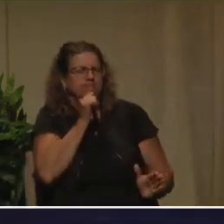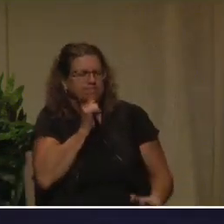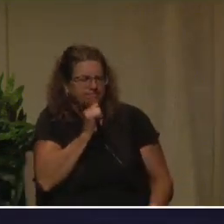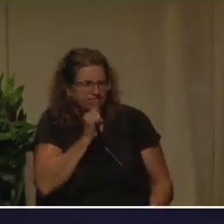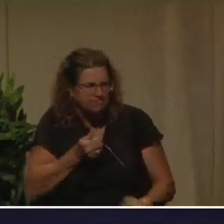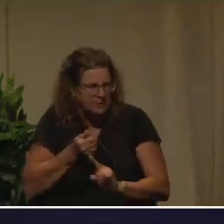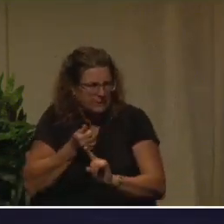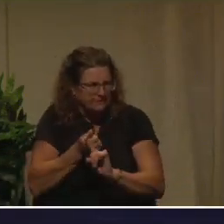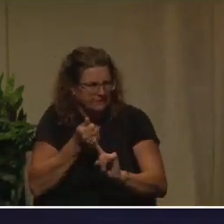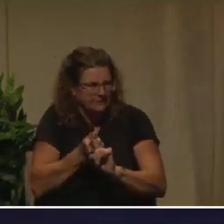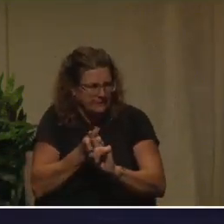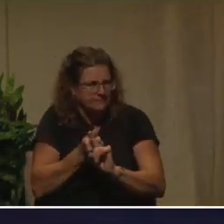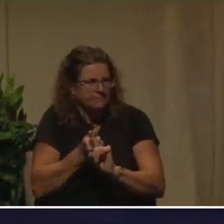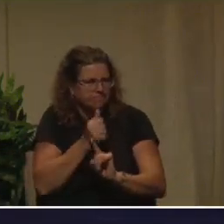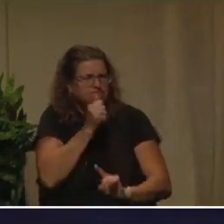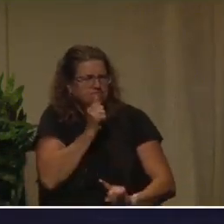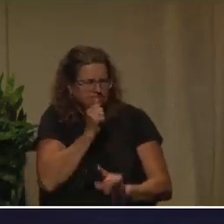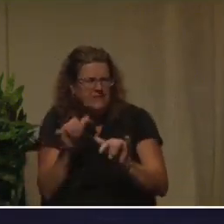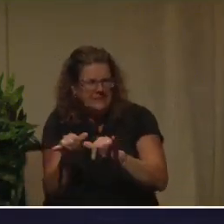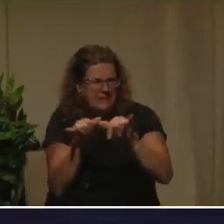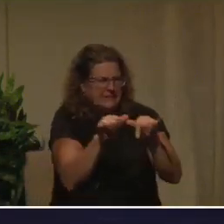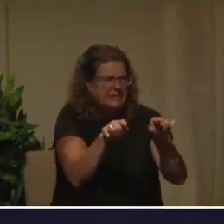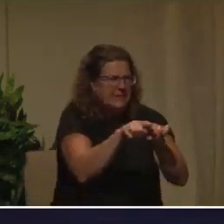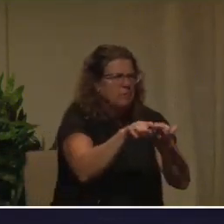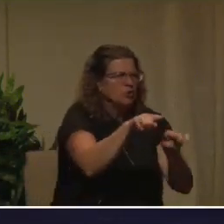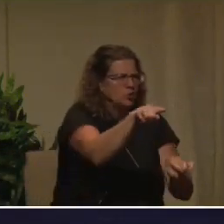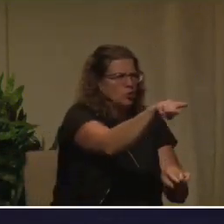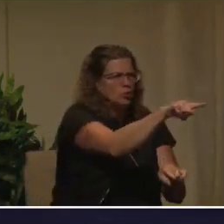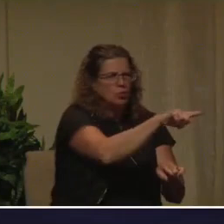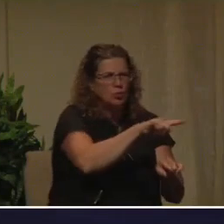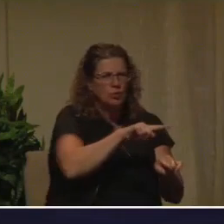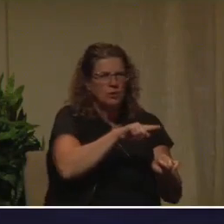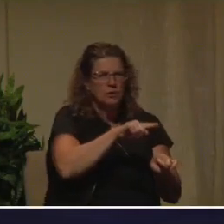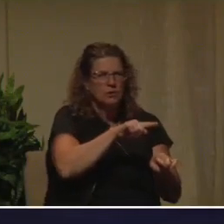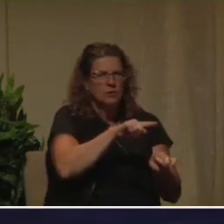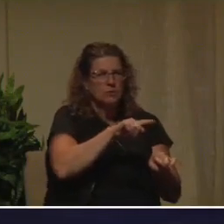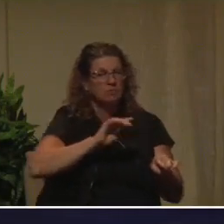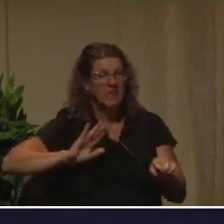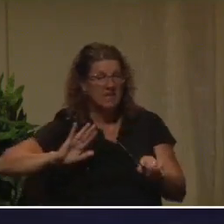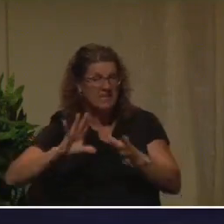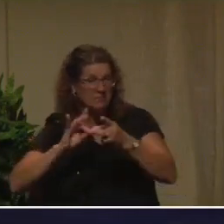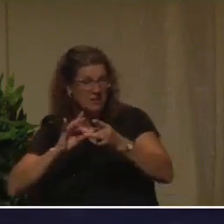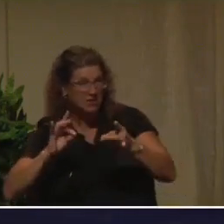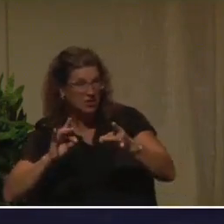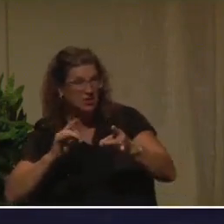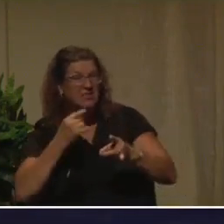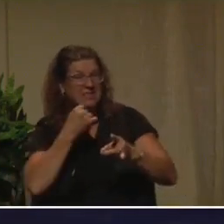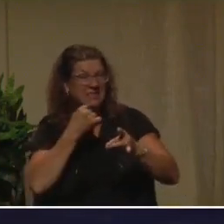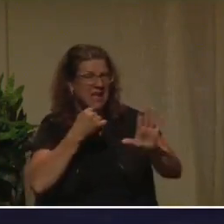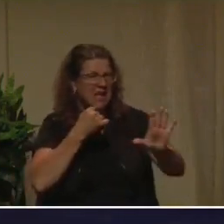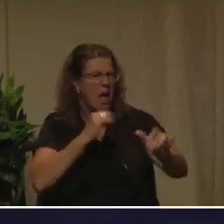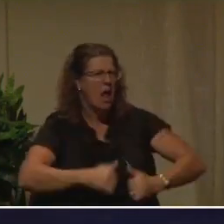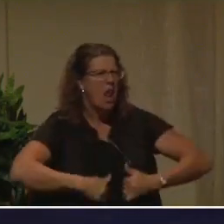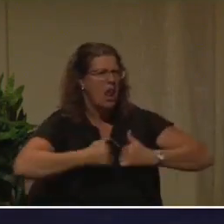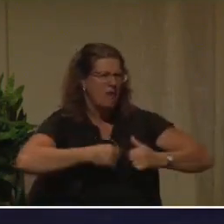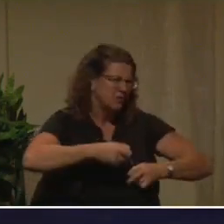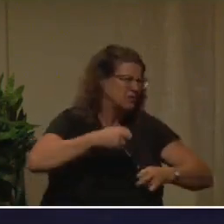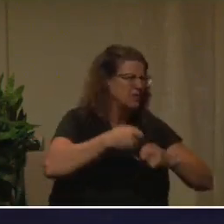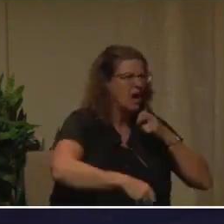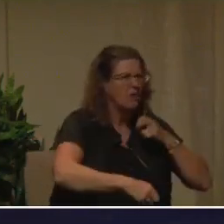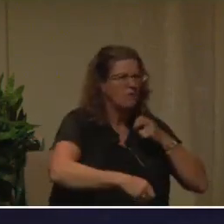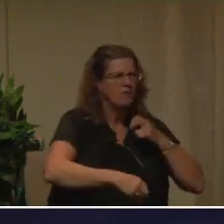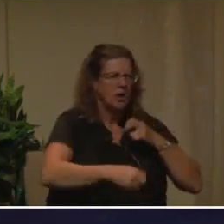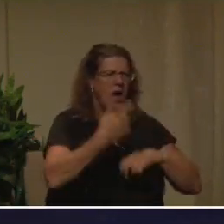experience and went to the cross, that he's giving you the same message. Life is tough. I get it. Your life is